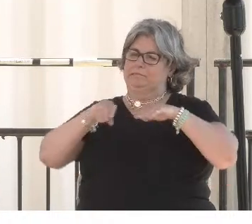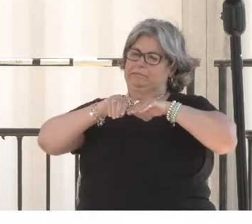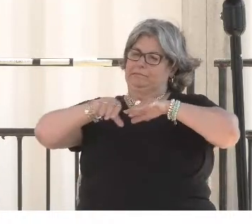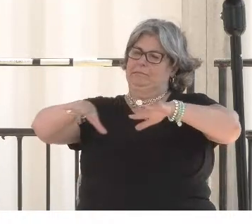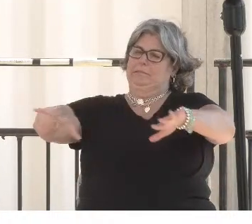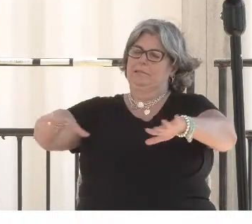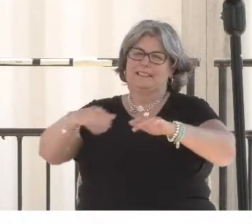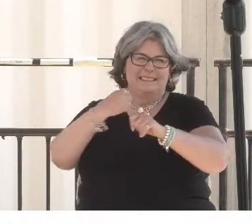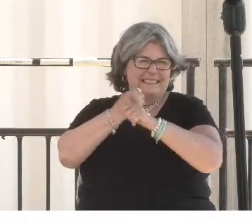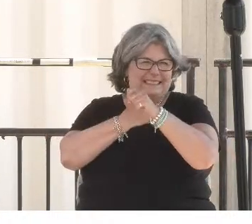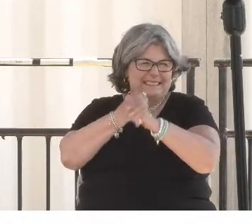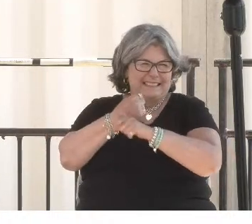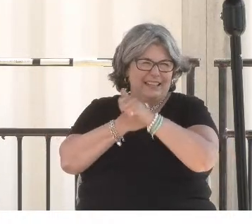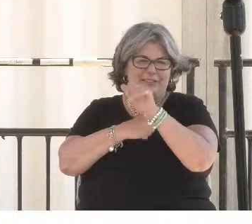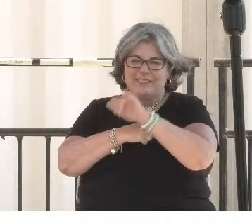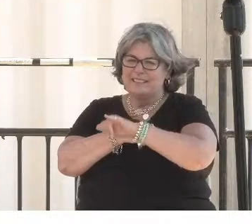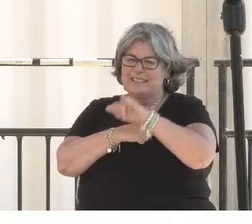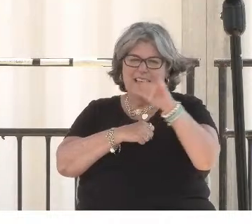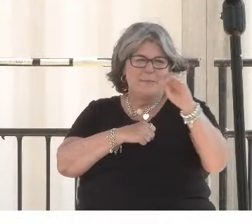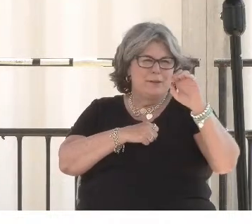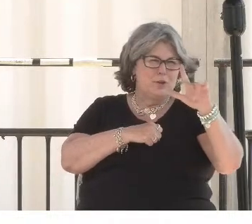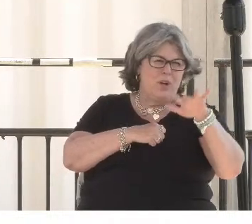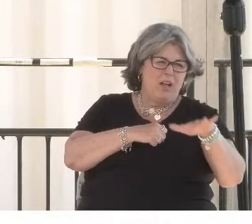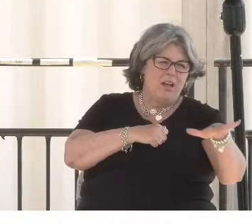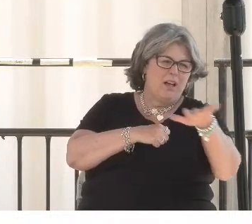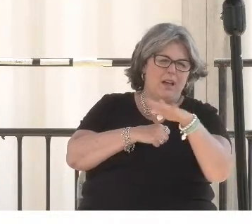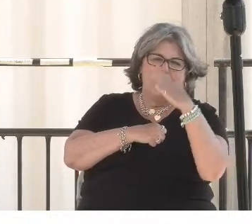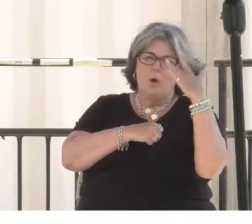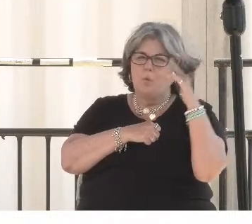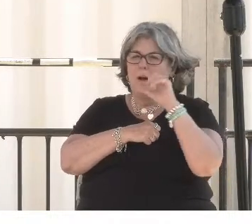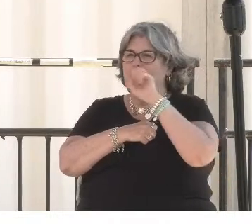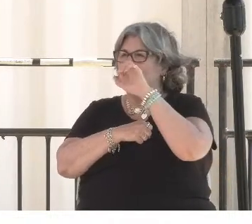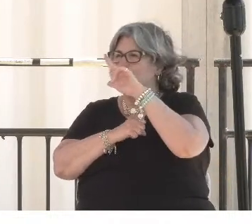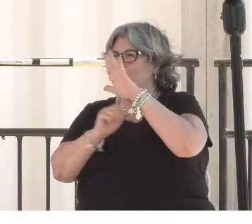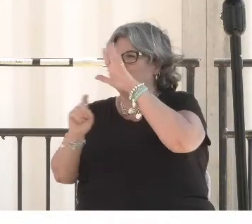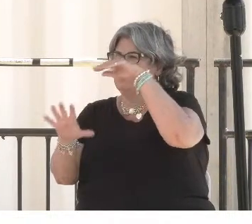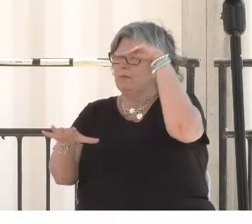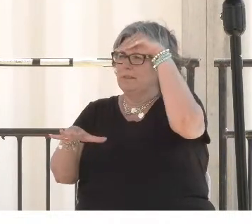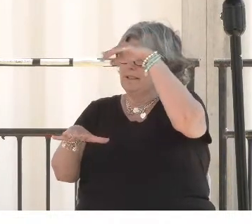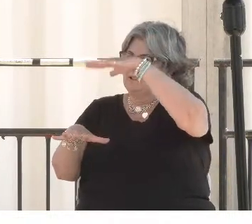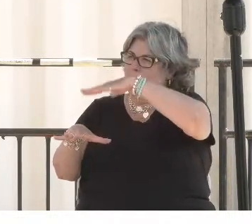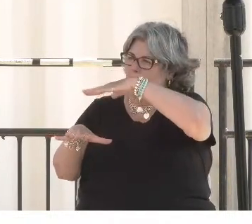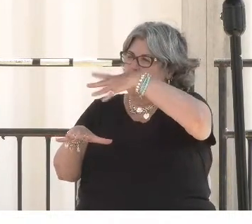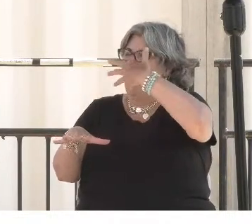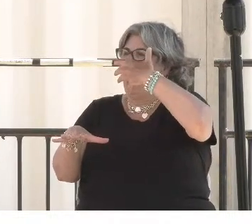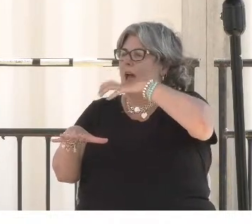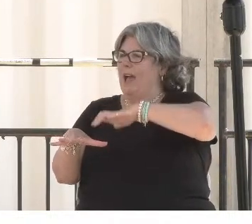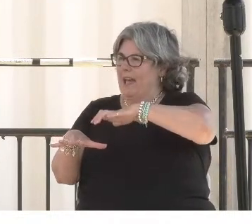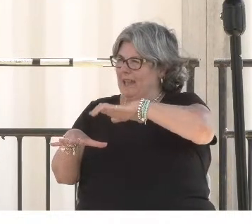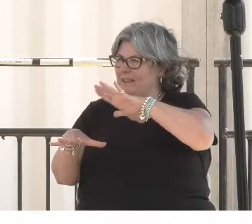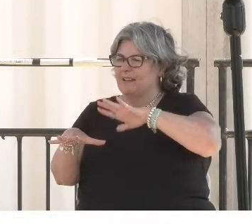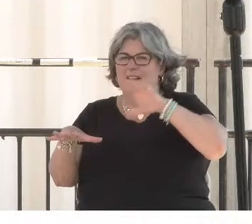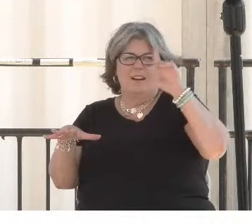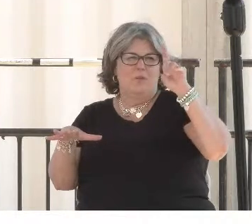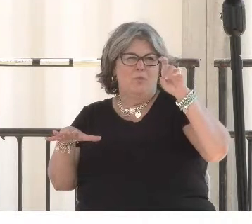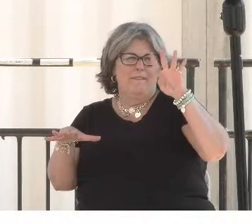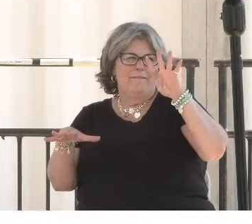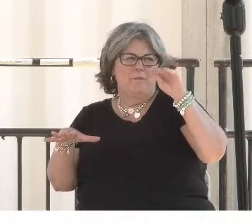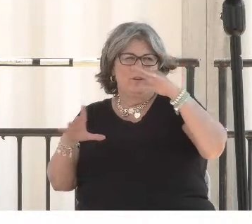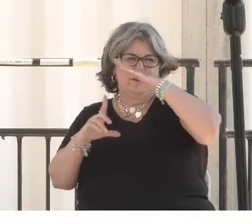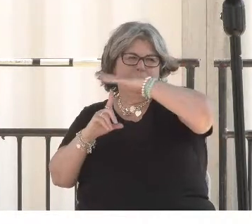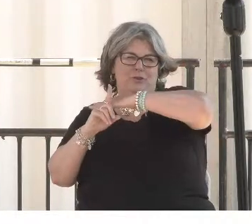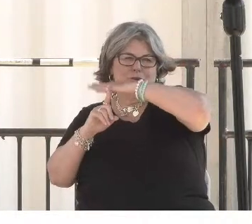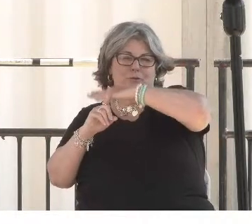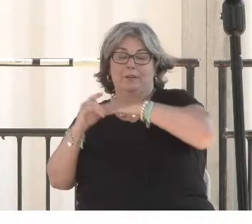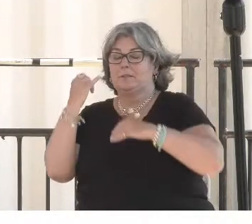as dangerous as an oil spill, because when that soil is exposed, it heats up to like 140 degrees on an